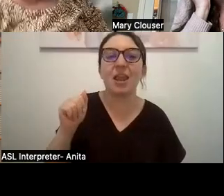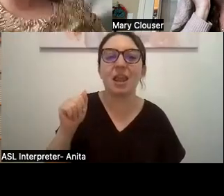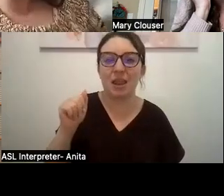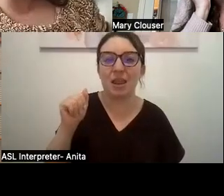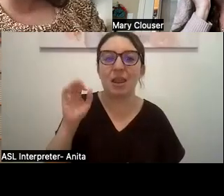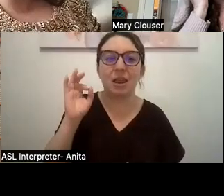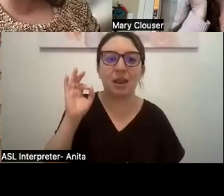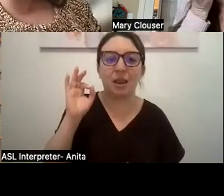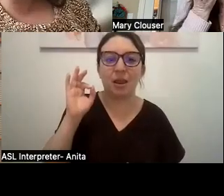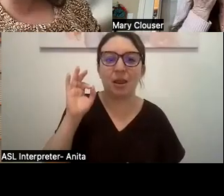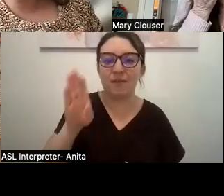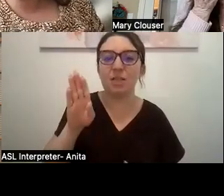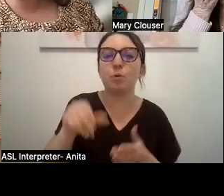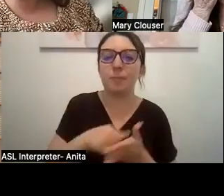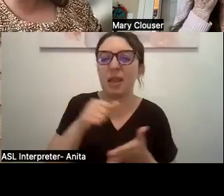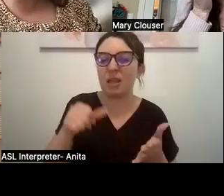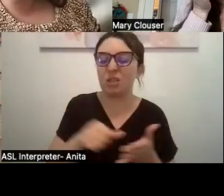ours. We do not